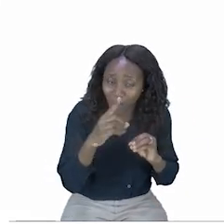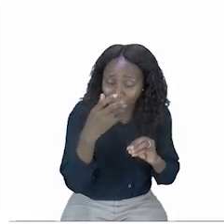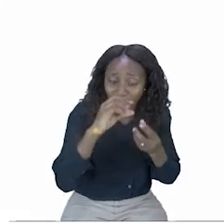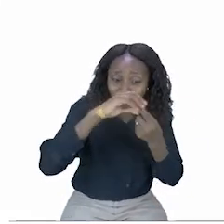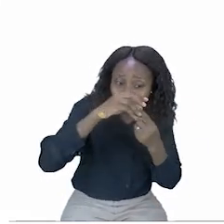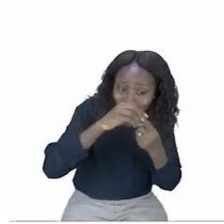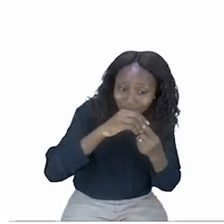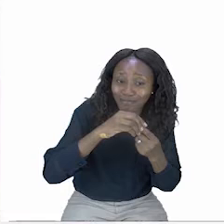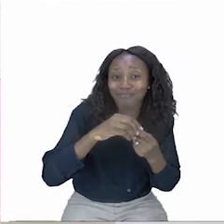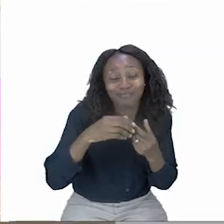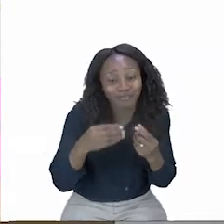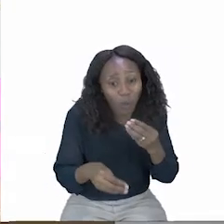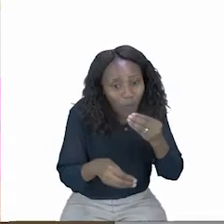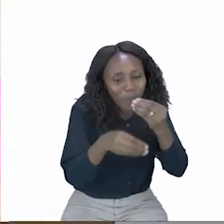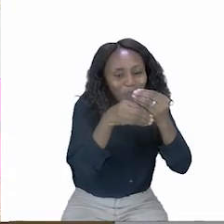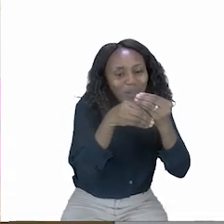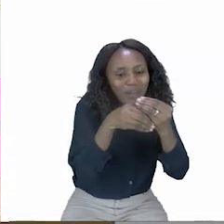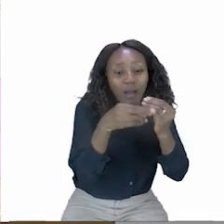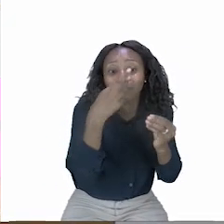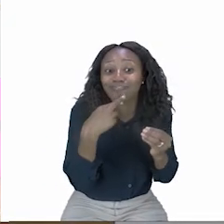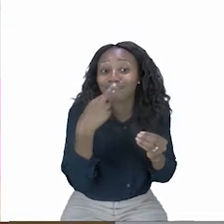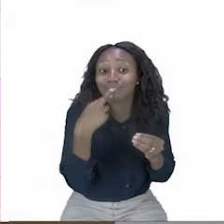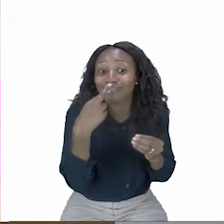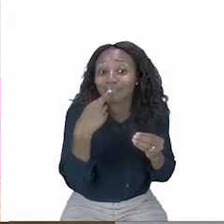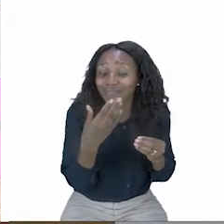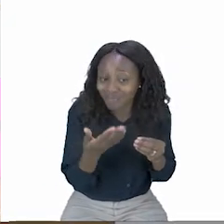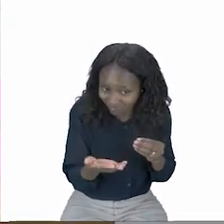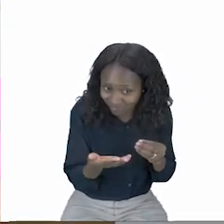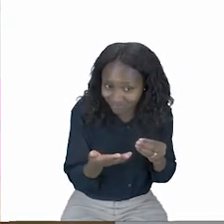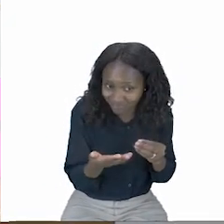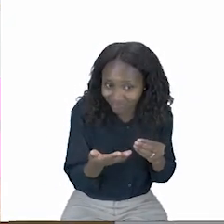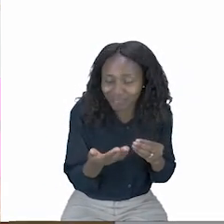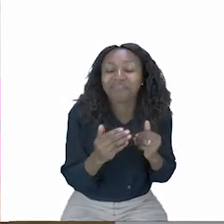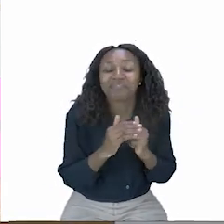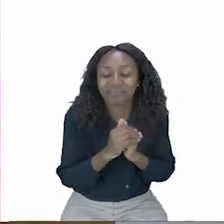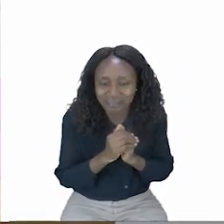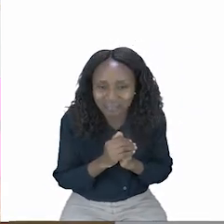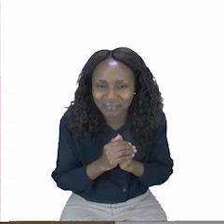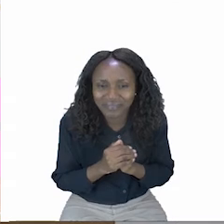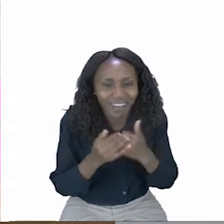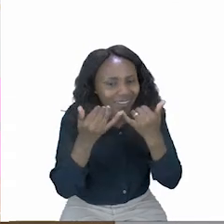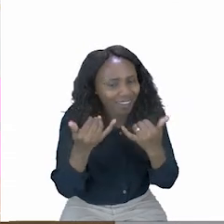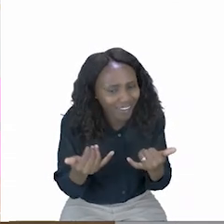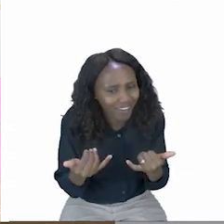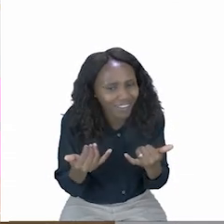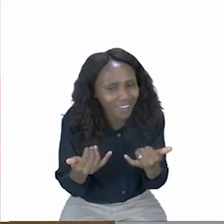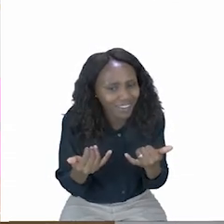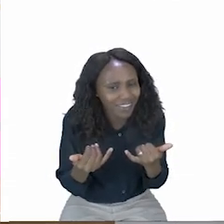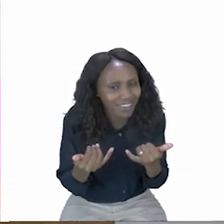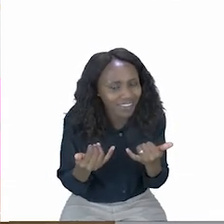counters. So I'm going to add another red counter to our collection. Now we have